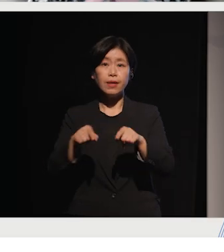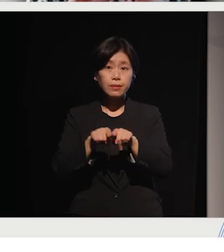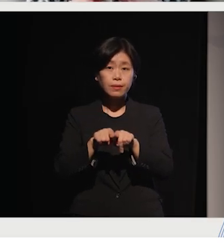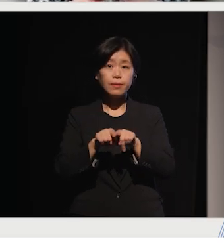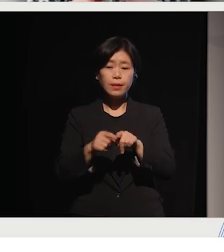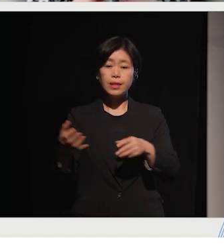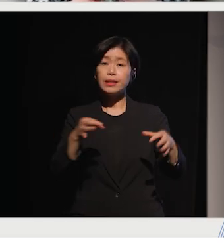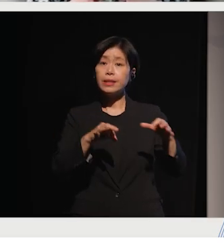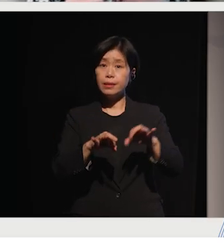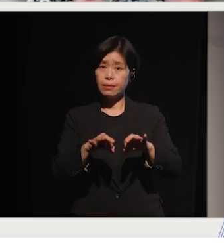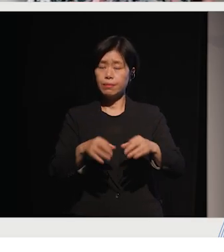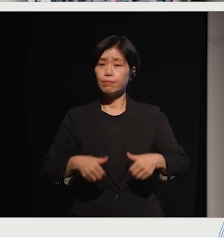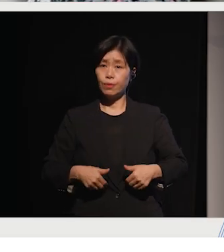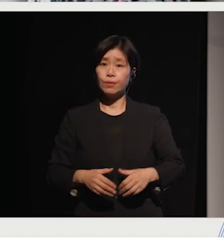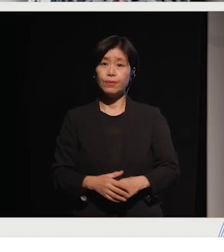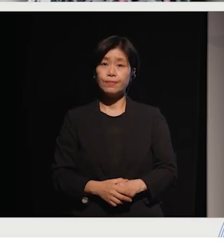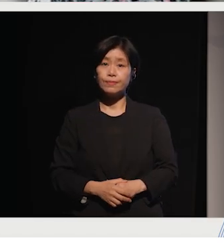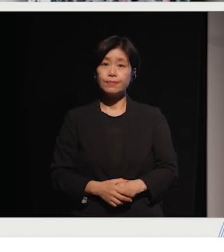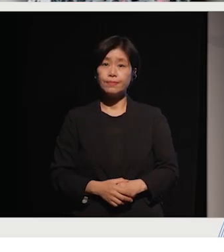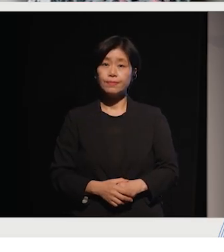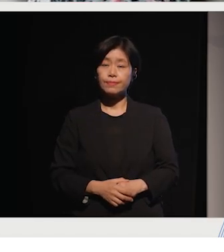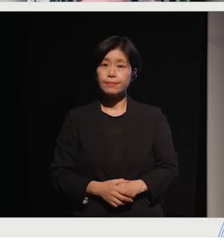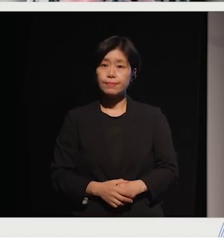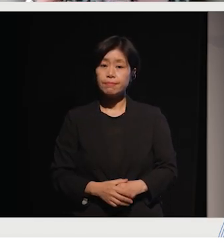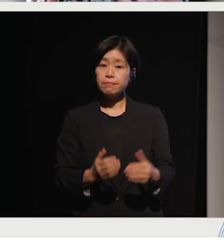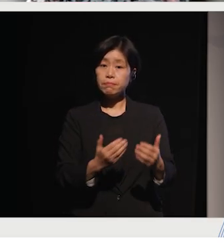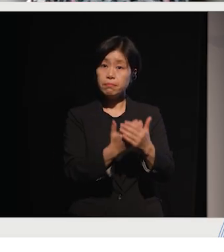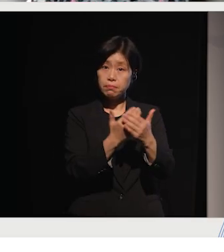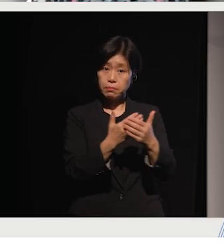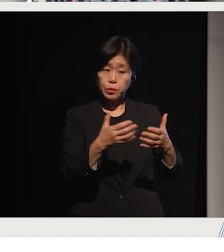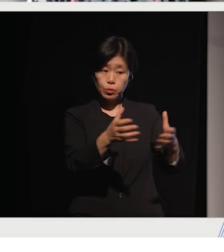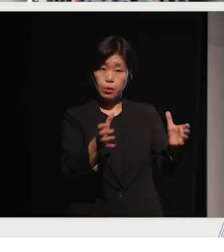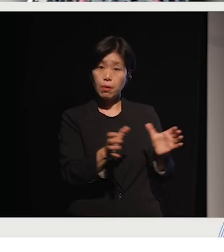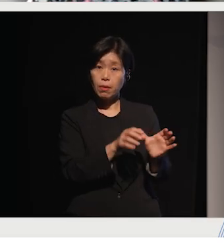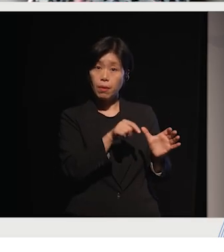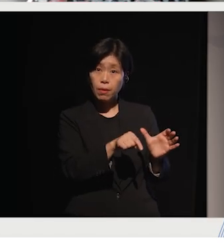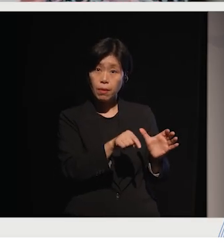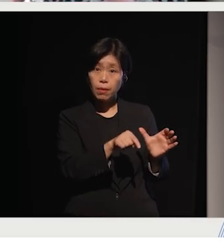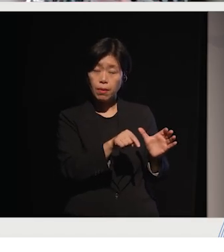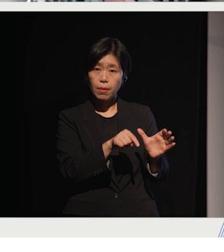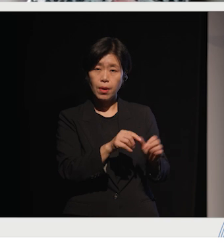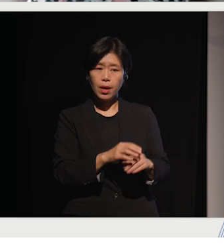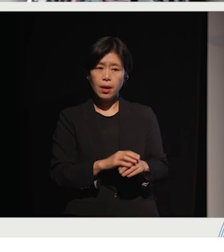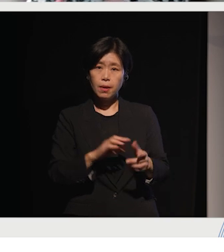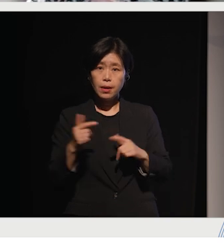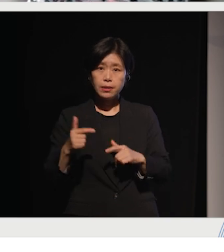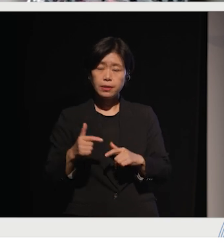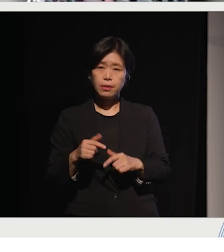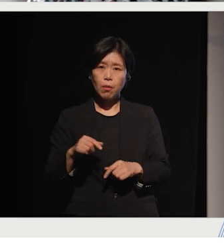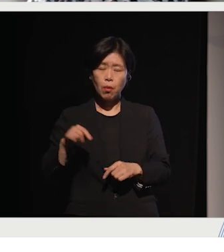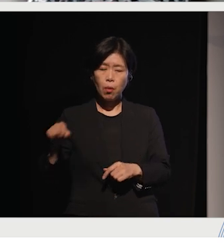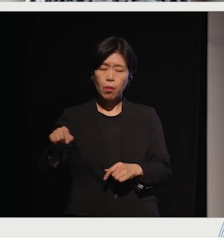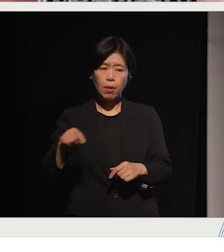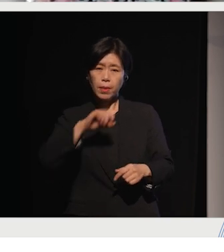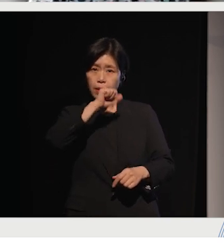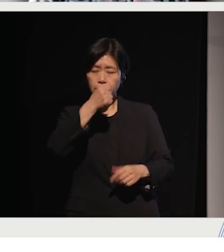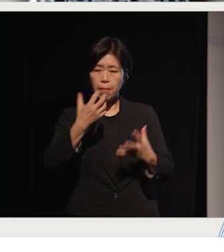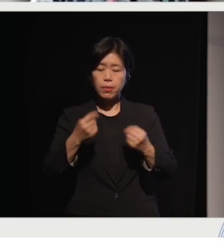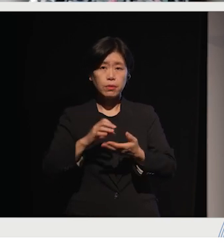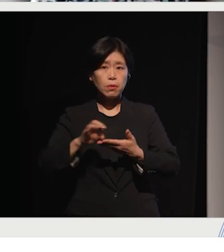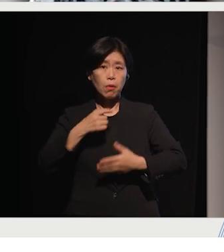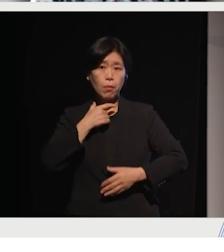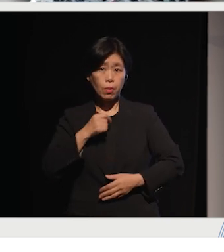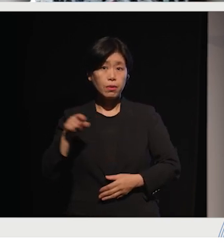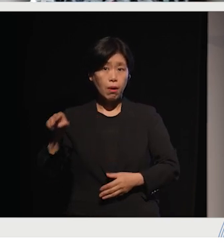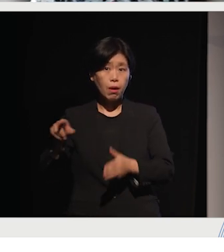design. If an advancement department is already going to be going after major donations, we want